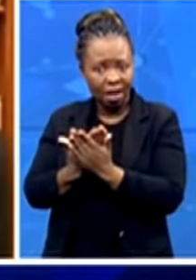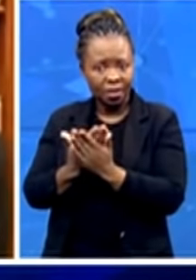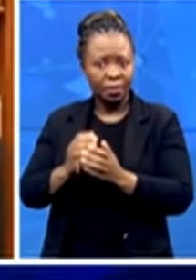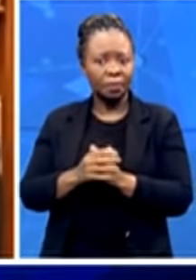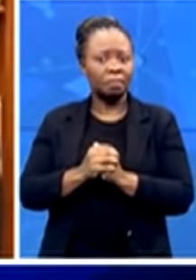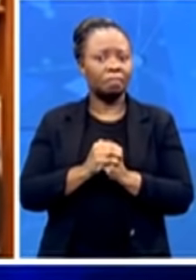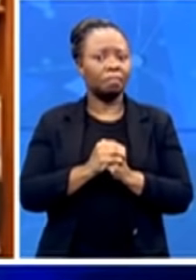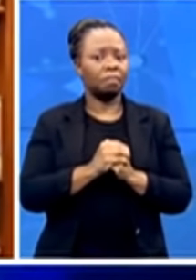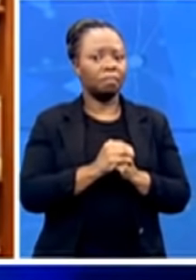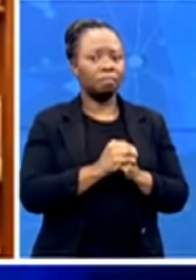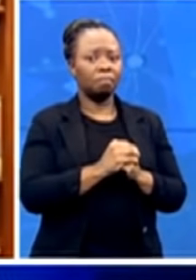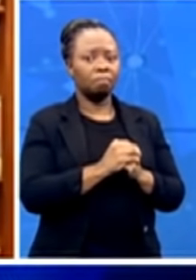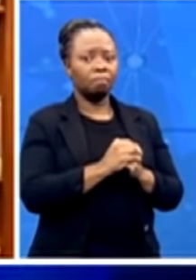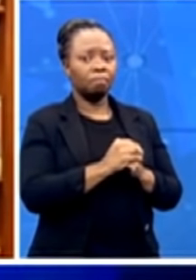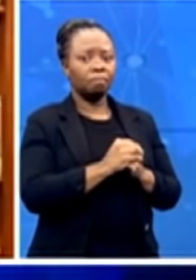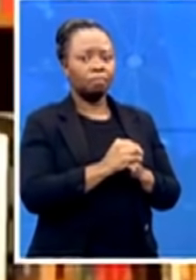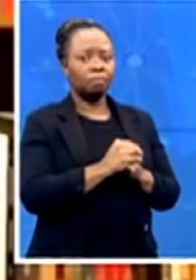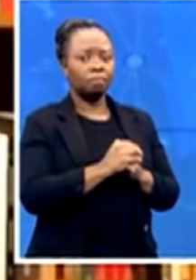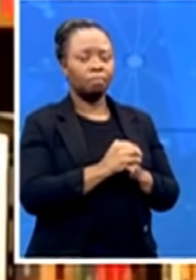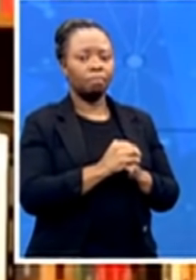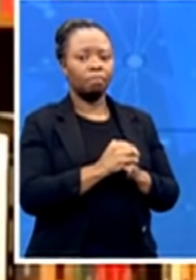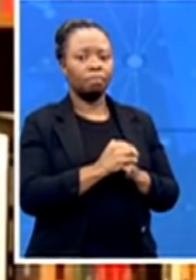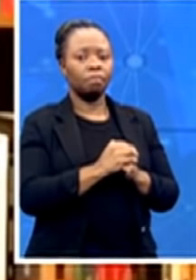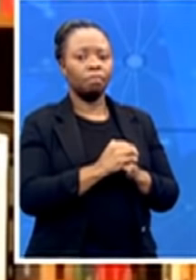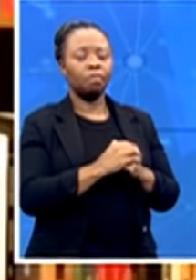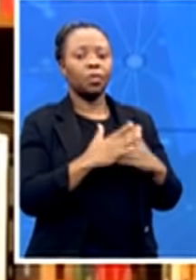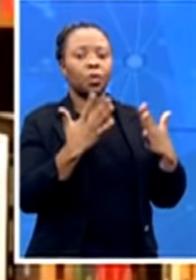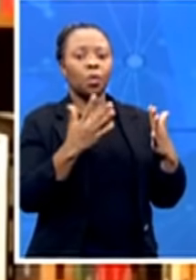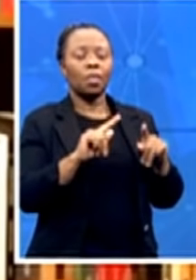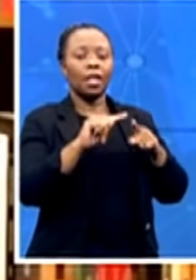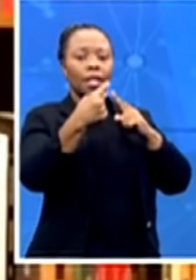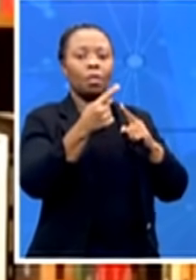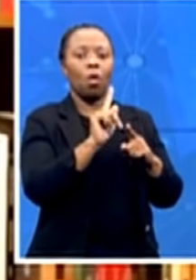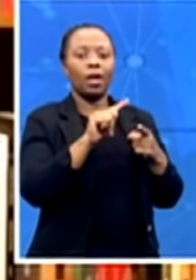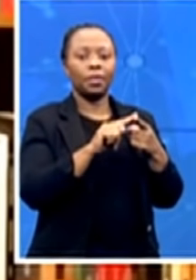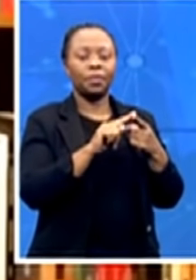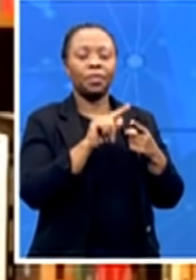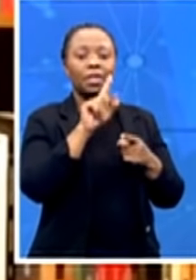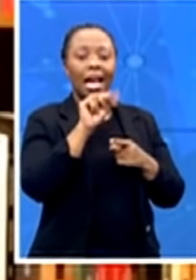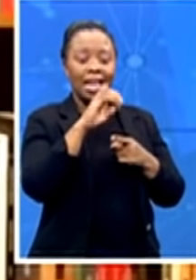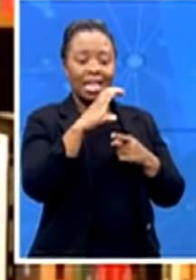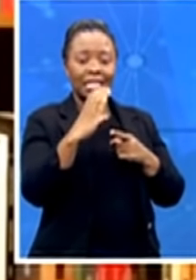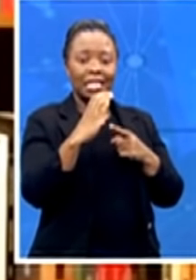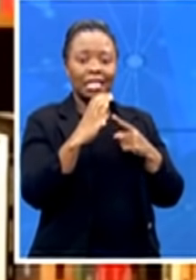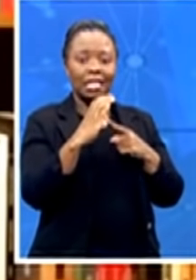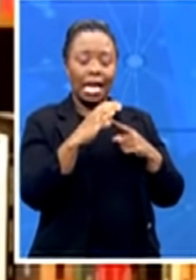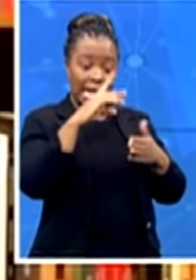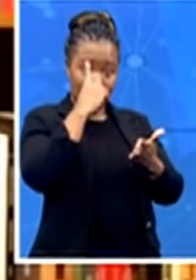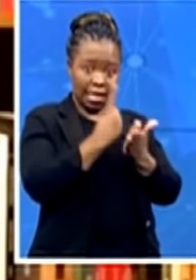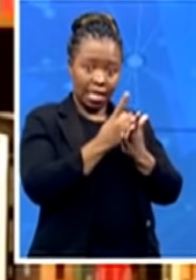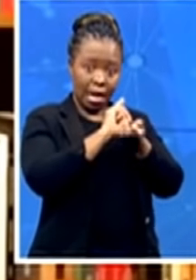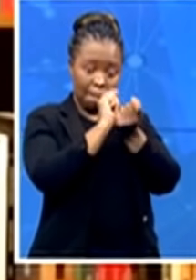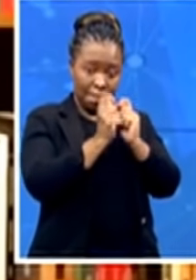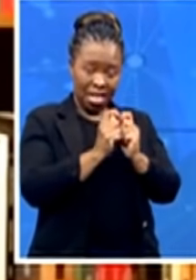So what is in dispute here is whether or not the NEC actually did amend those decisions. And the court found that far from